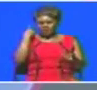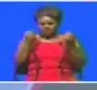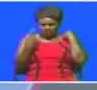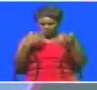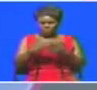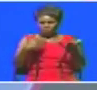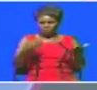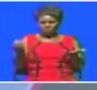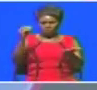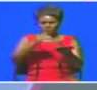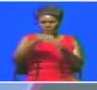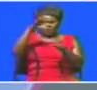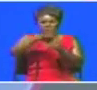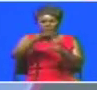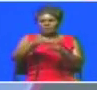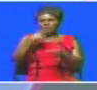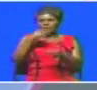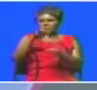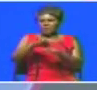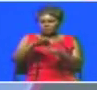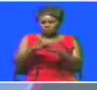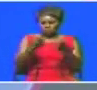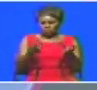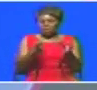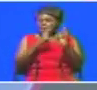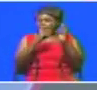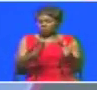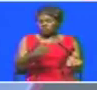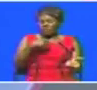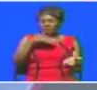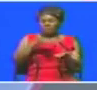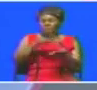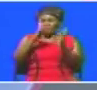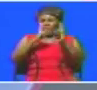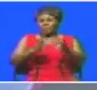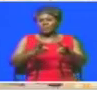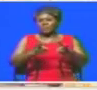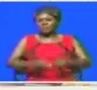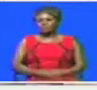before the repeat polls, beating the election jitters. Here's Ashley Mazuri with more.